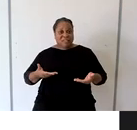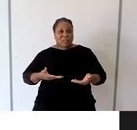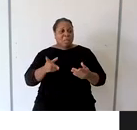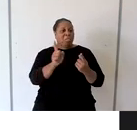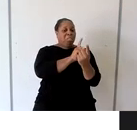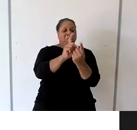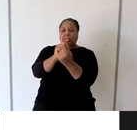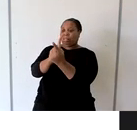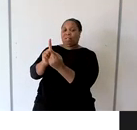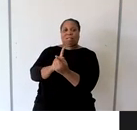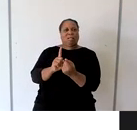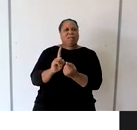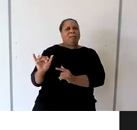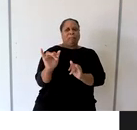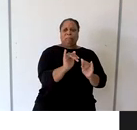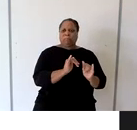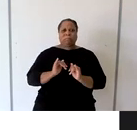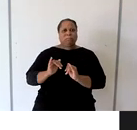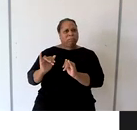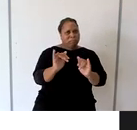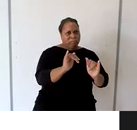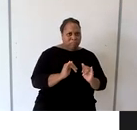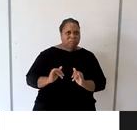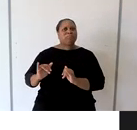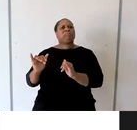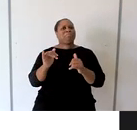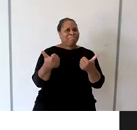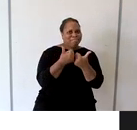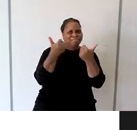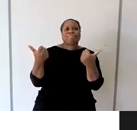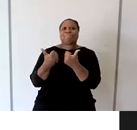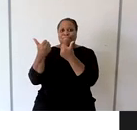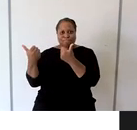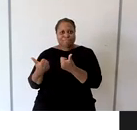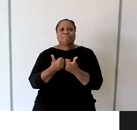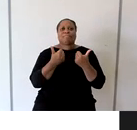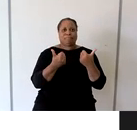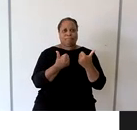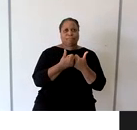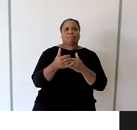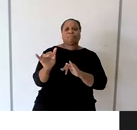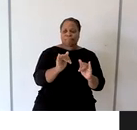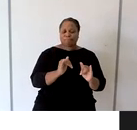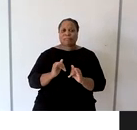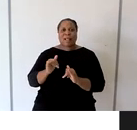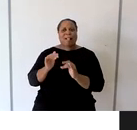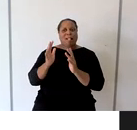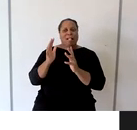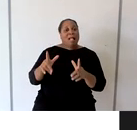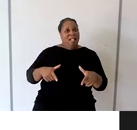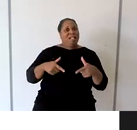who were like me, who were going through kind of the similar challenges that I was and kind of leading a similar